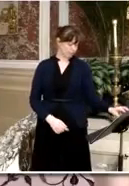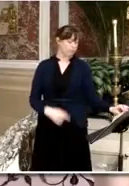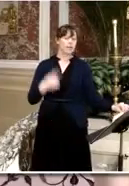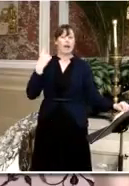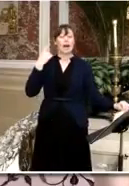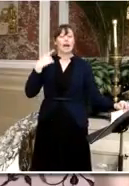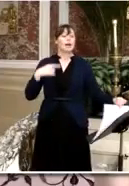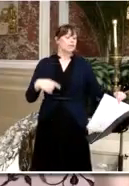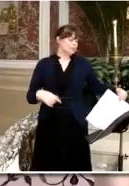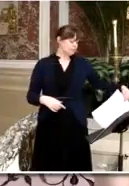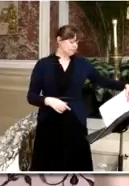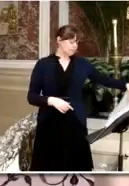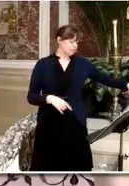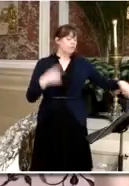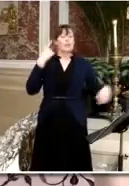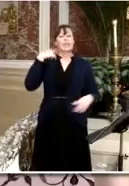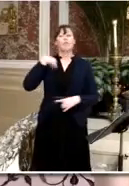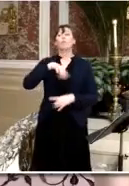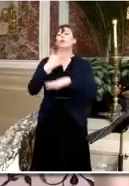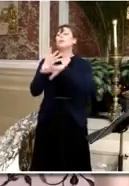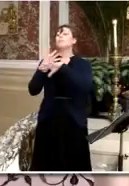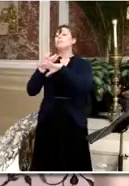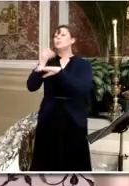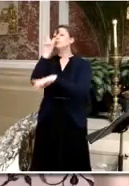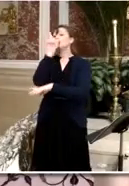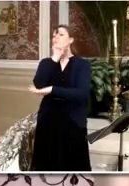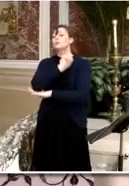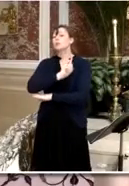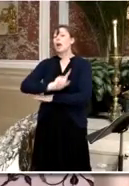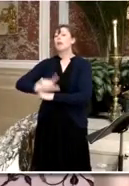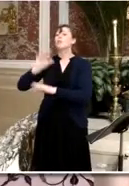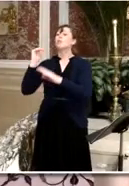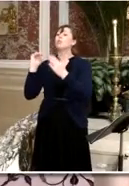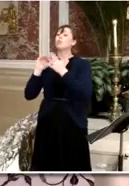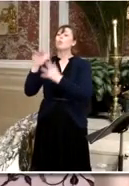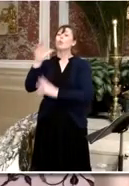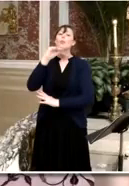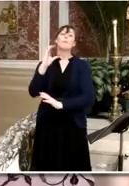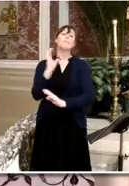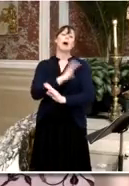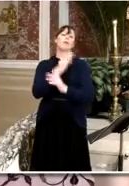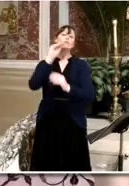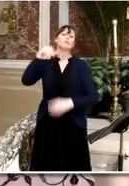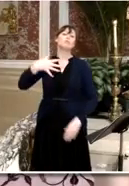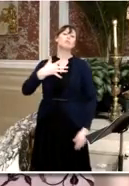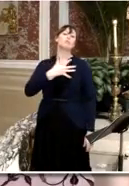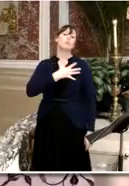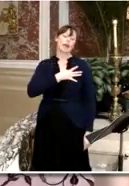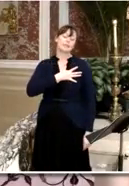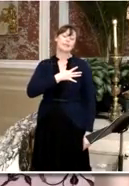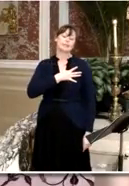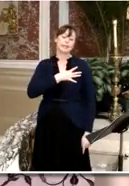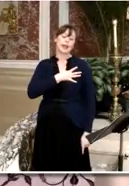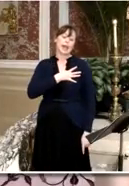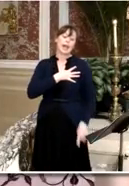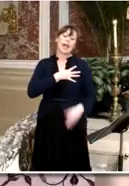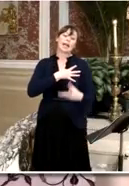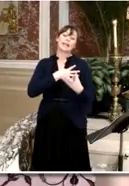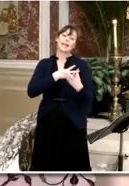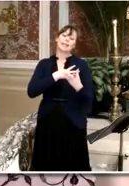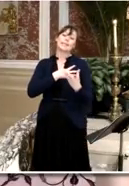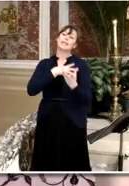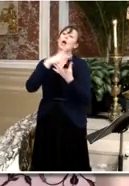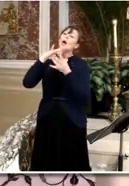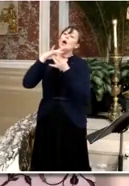Therefore, we beseech you, O Lord, that by the power of your grace, this mingling of fragrance and